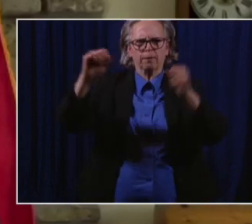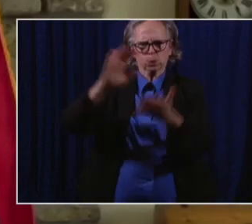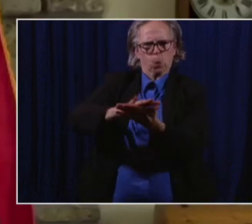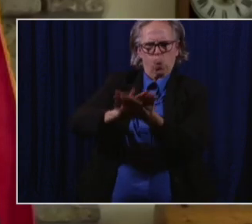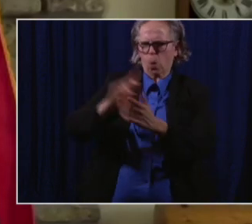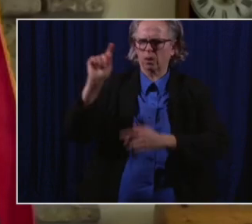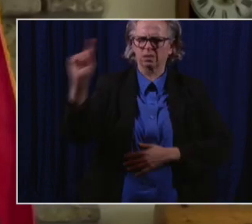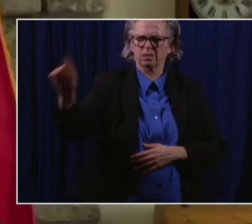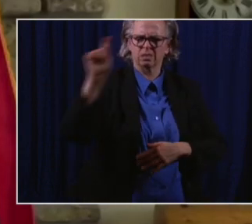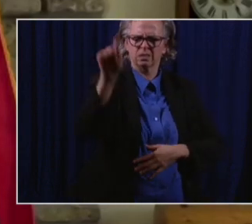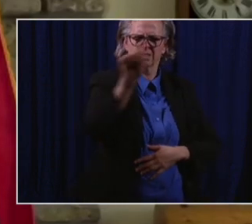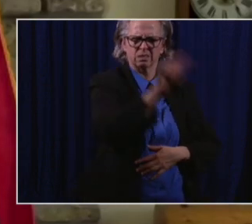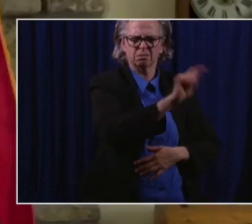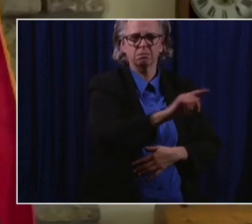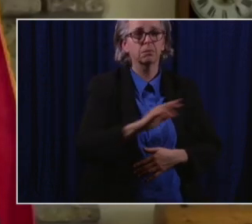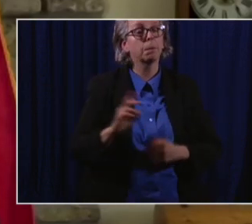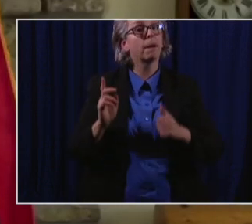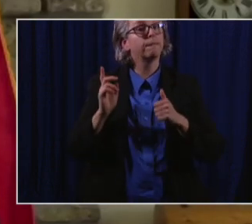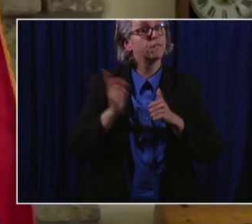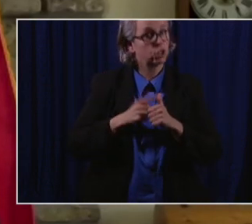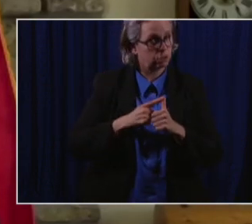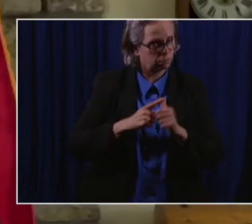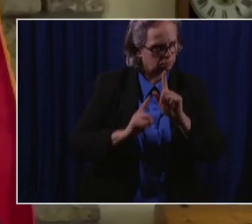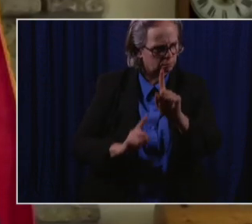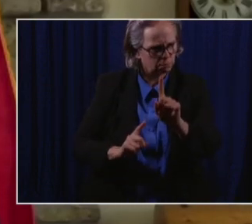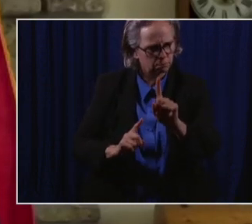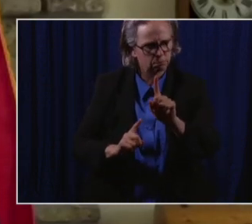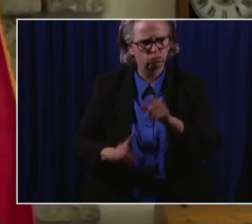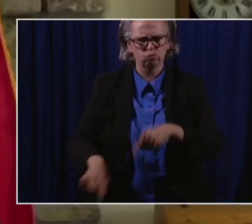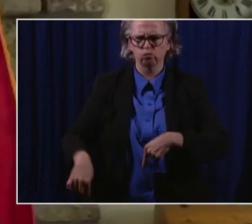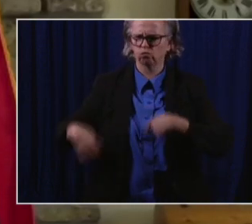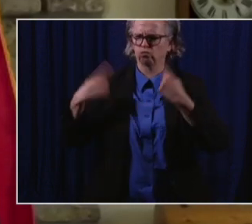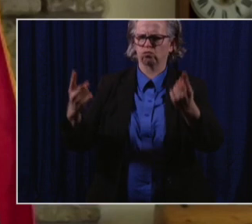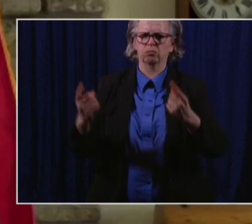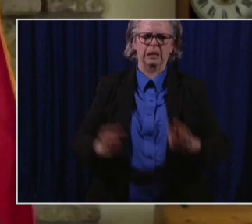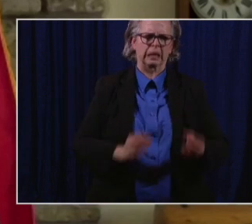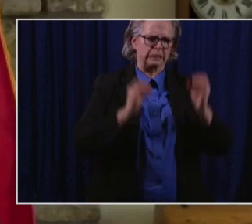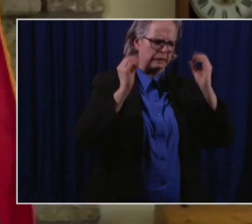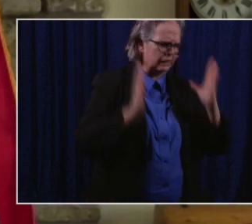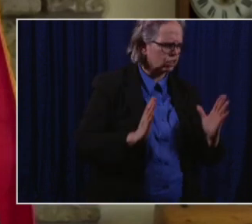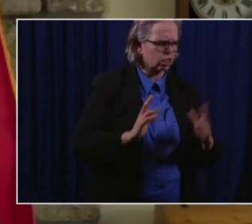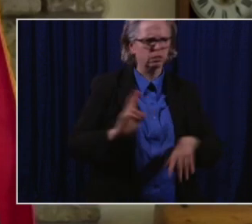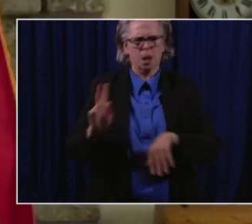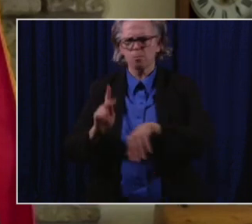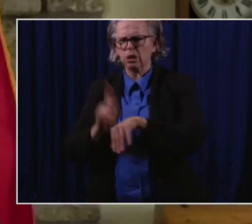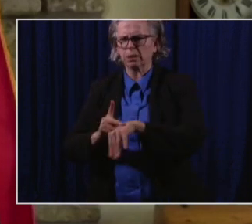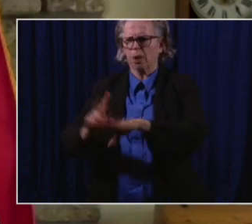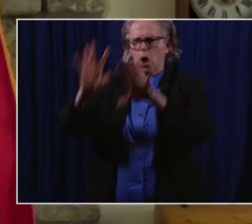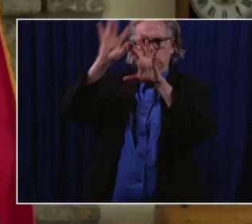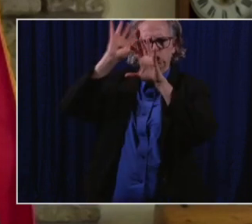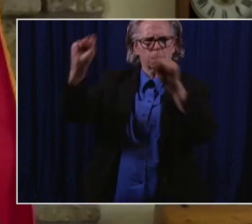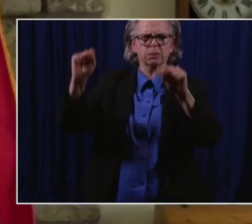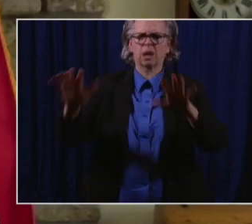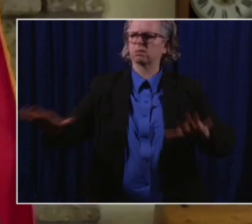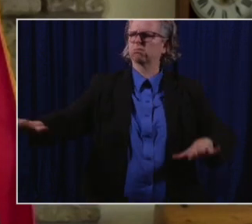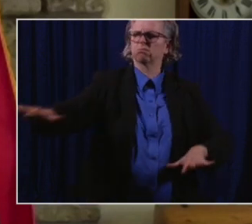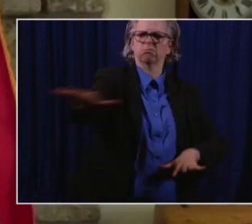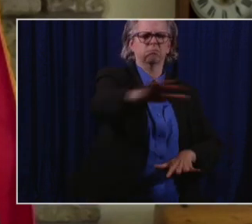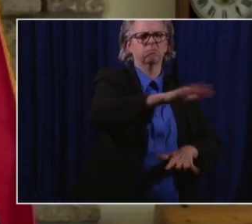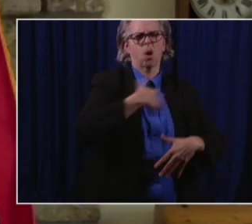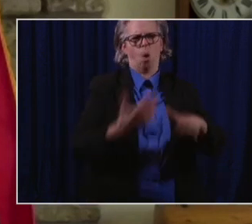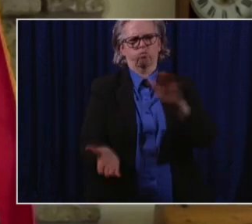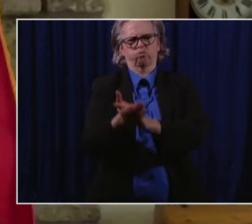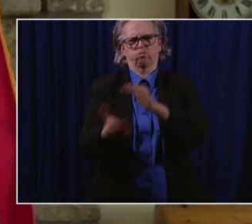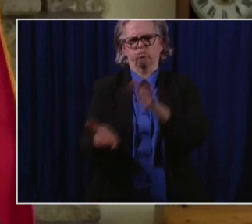very impressed with what our teachers are doing, what our principals are doing, what our superintendents are doing. They're doing an absolutely